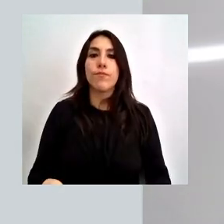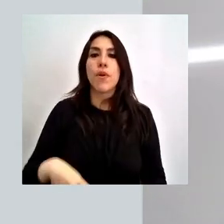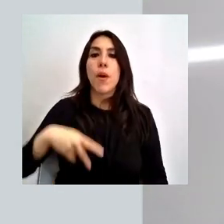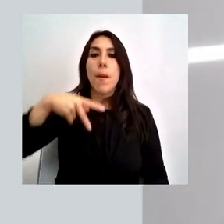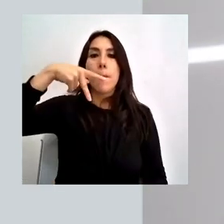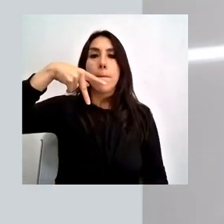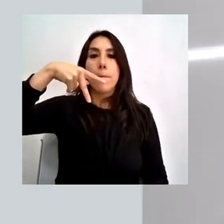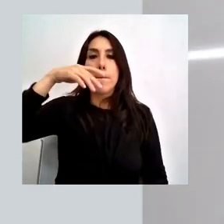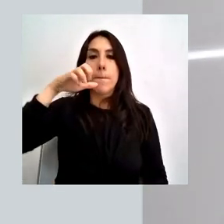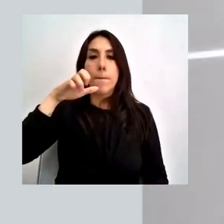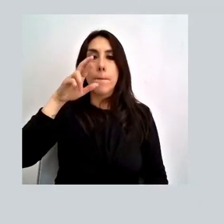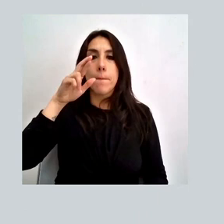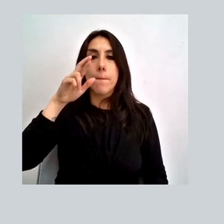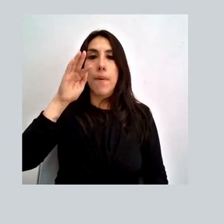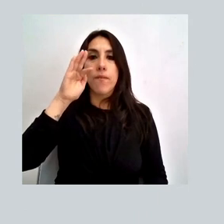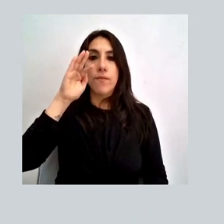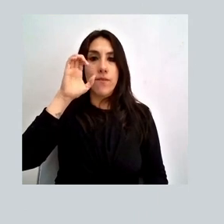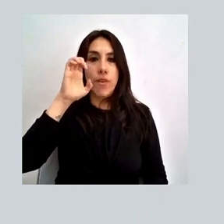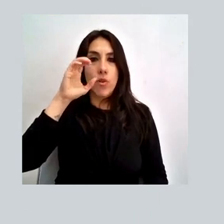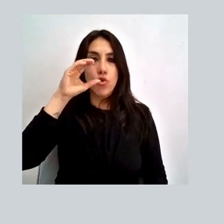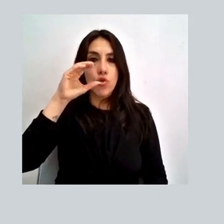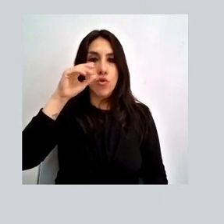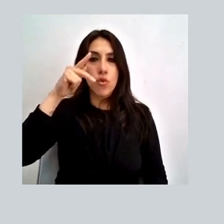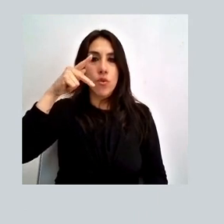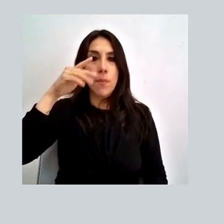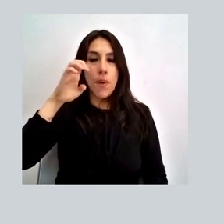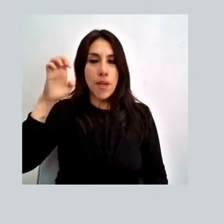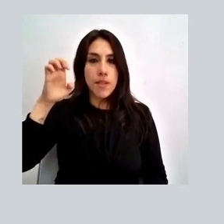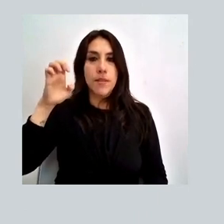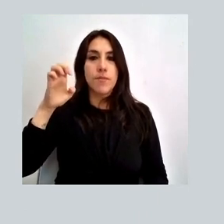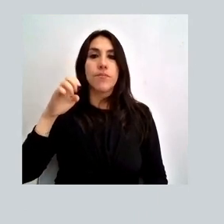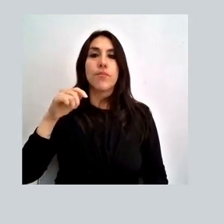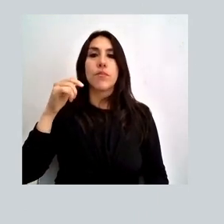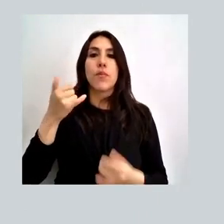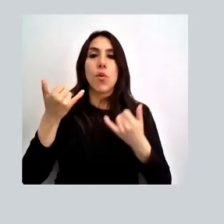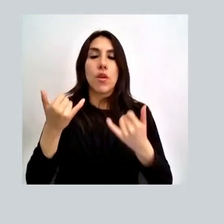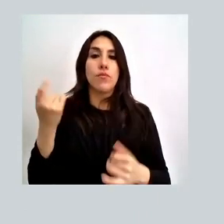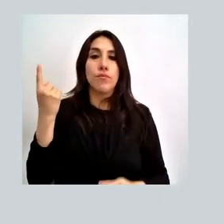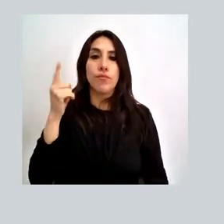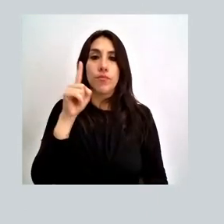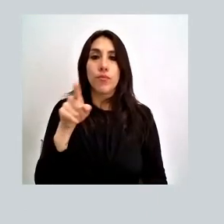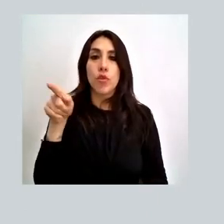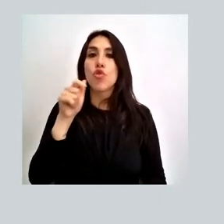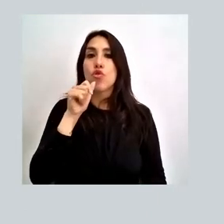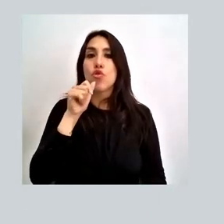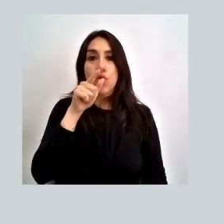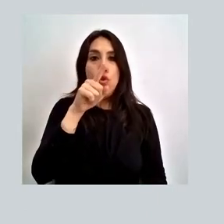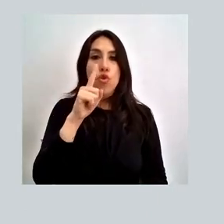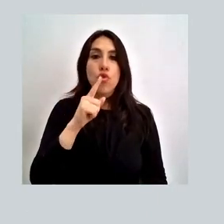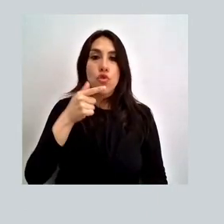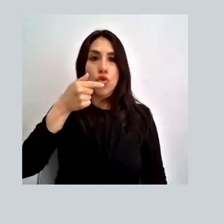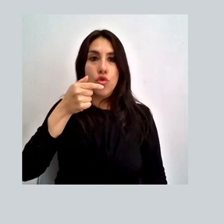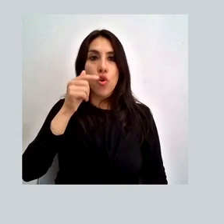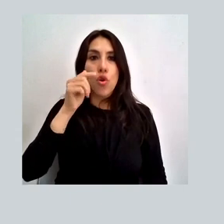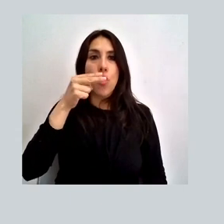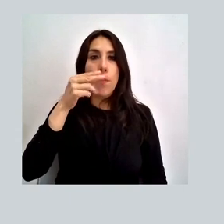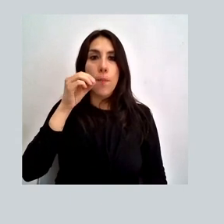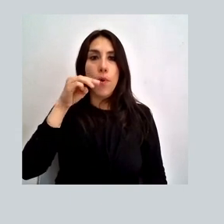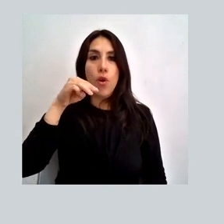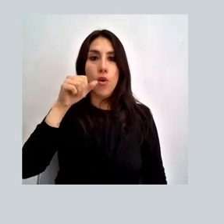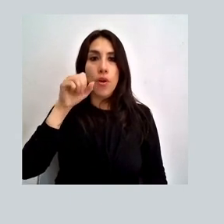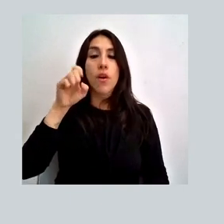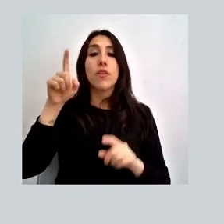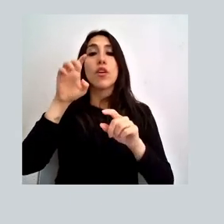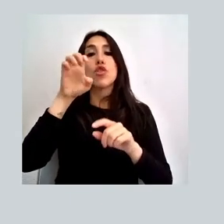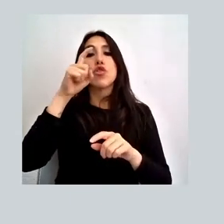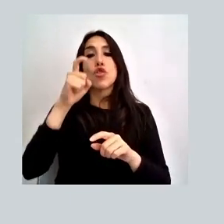then we'll have Kate Nash, founder and CEO of Purple Space. Let's start then with our session.